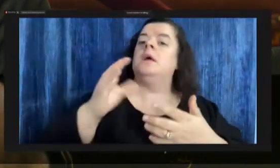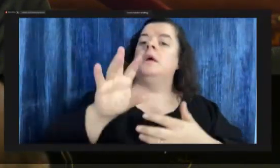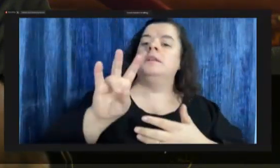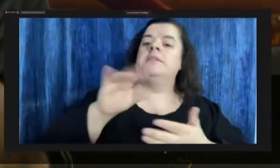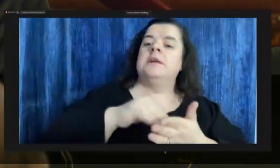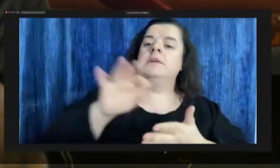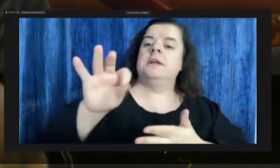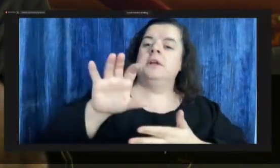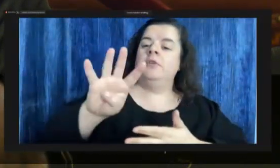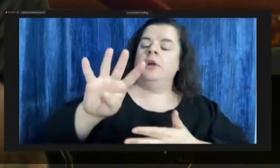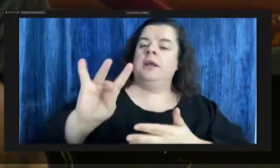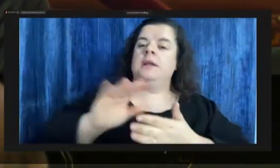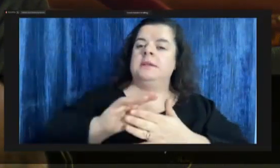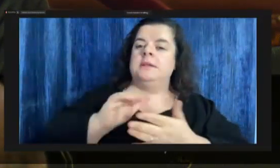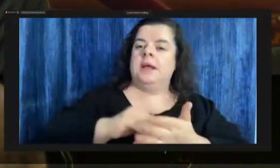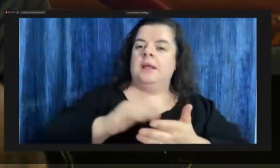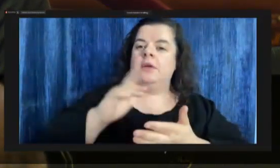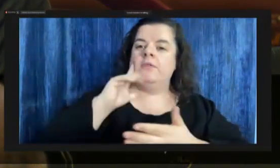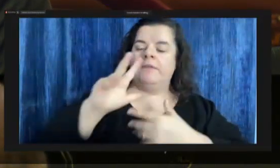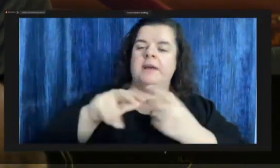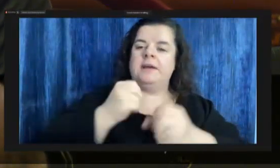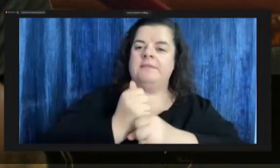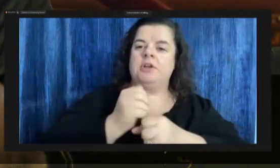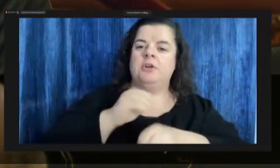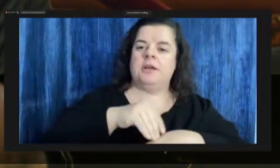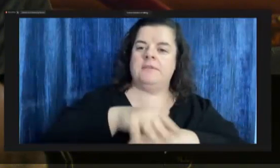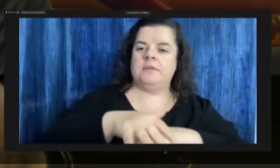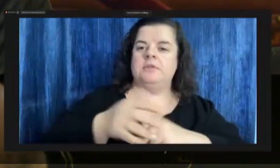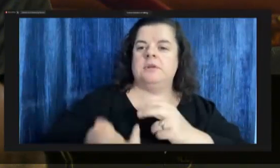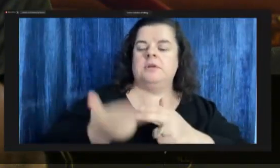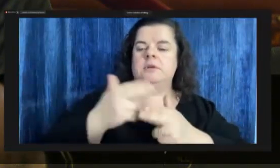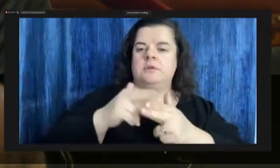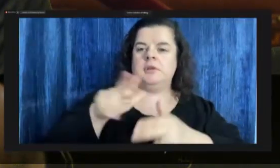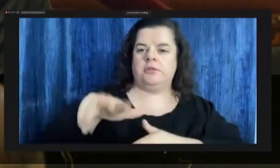increase in 2024 and a five-year impact of an increase of